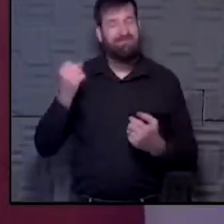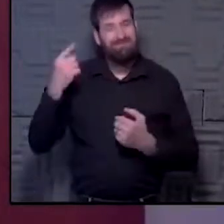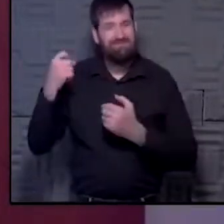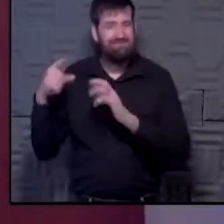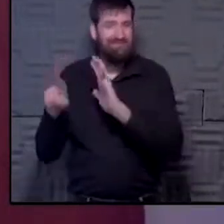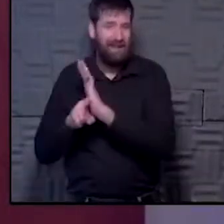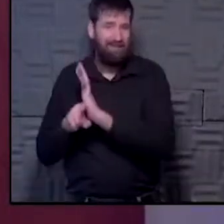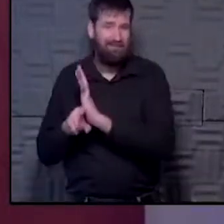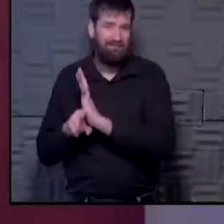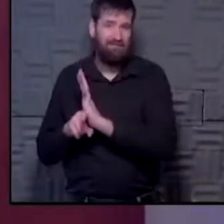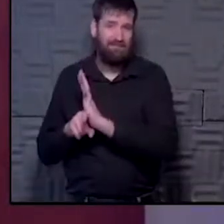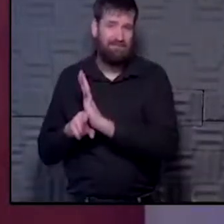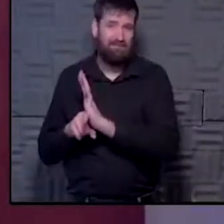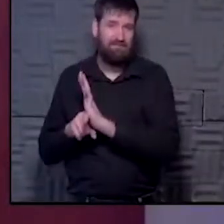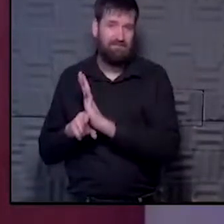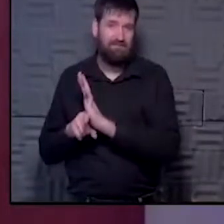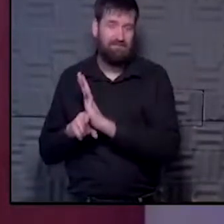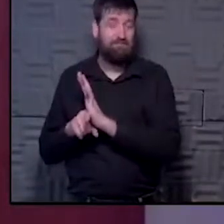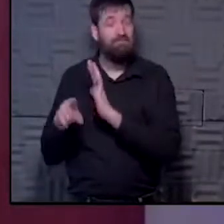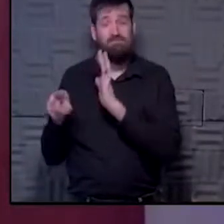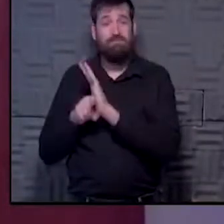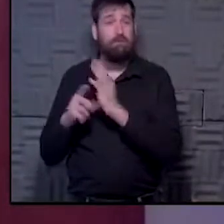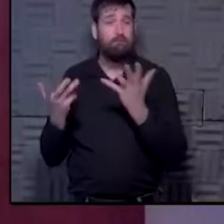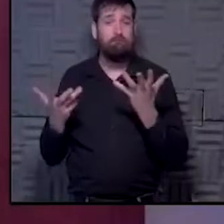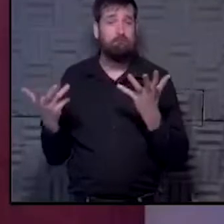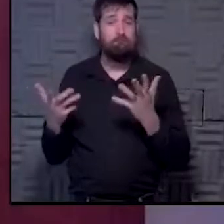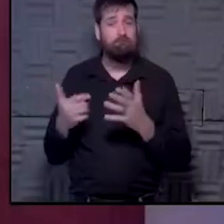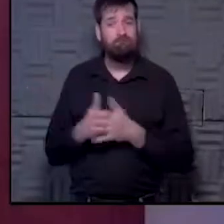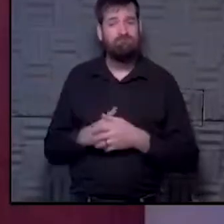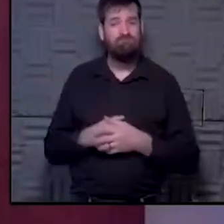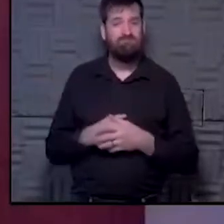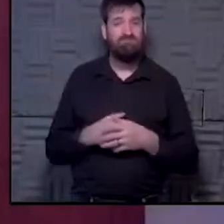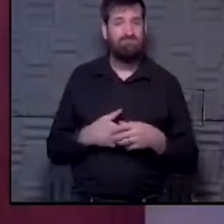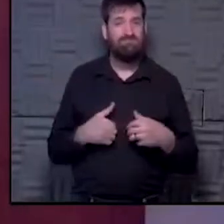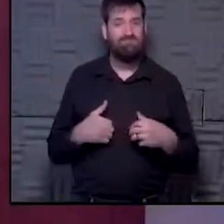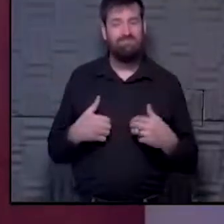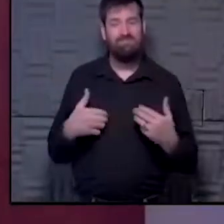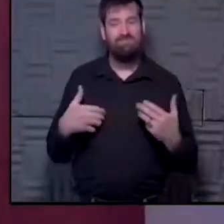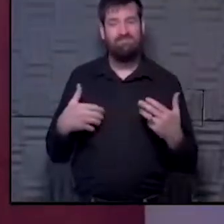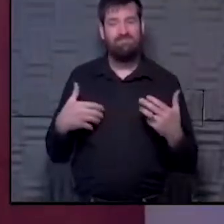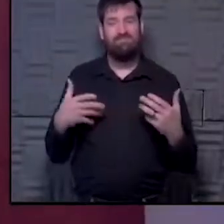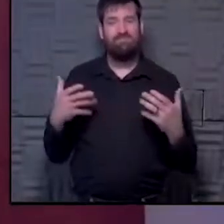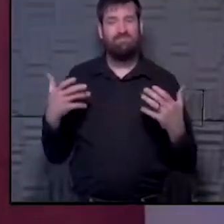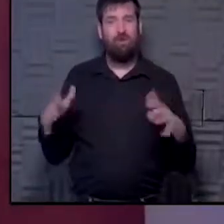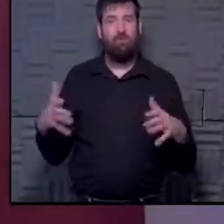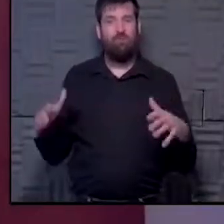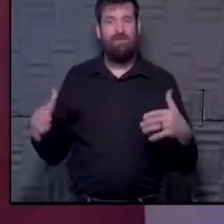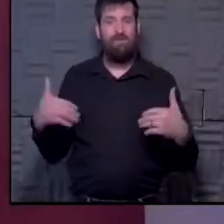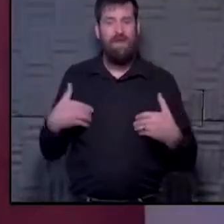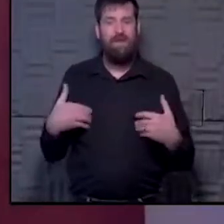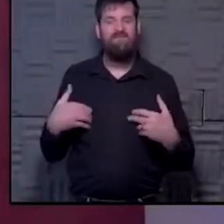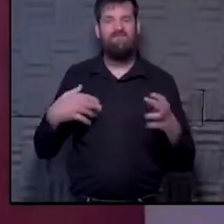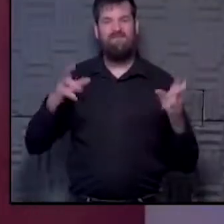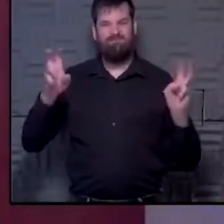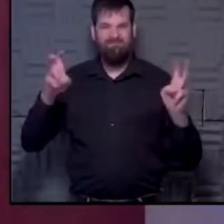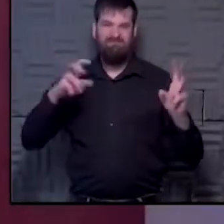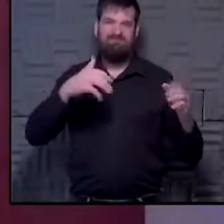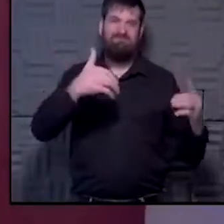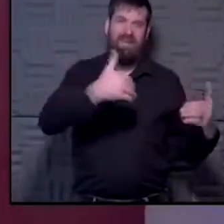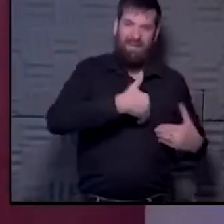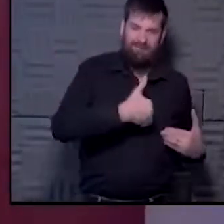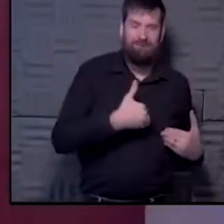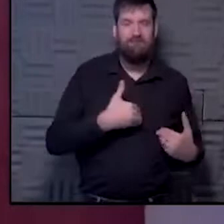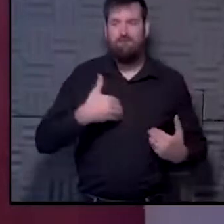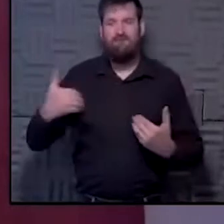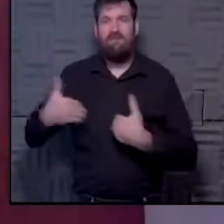downside too, and the downside is that we already have this division of haves and have-nots